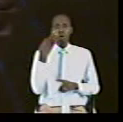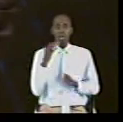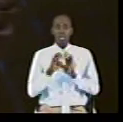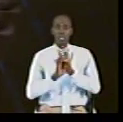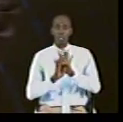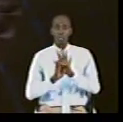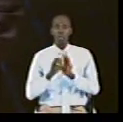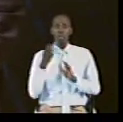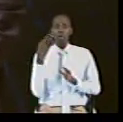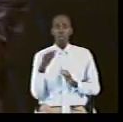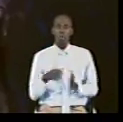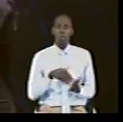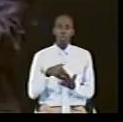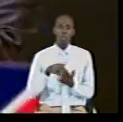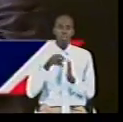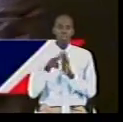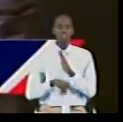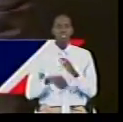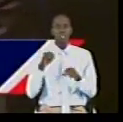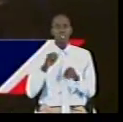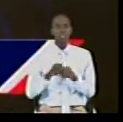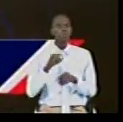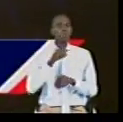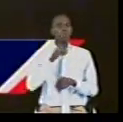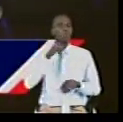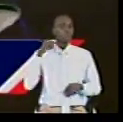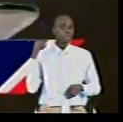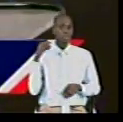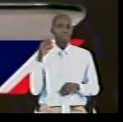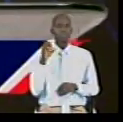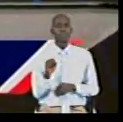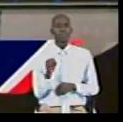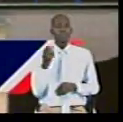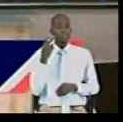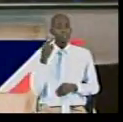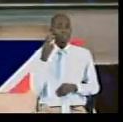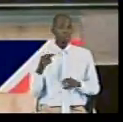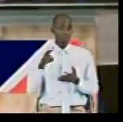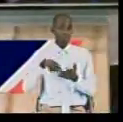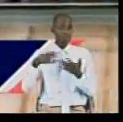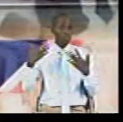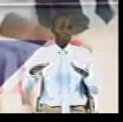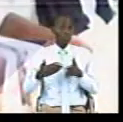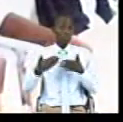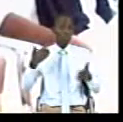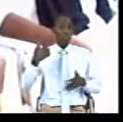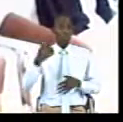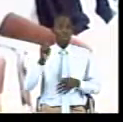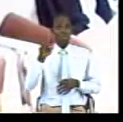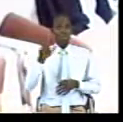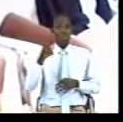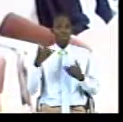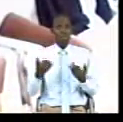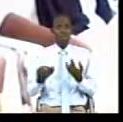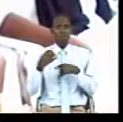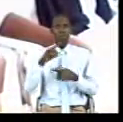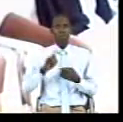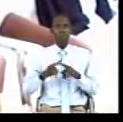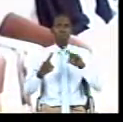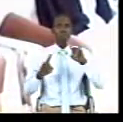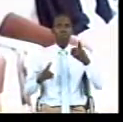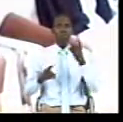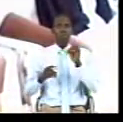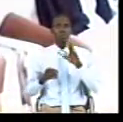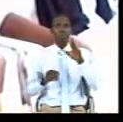in ministers. We've read Galatians already. Let's see now in 1 Corinthians chapter 5,